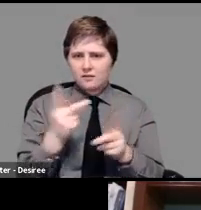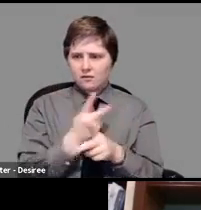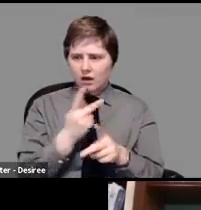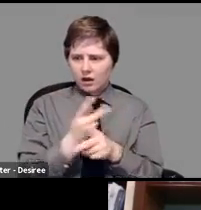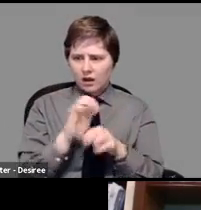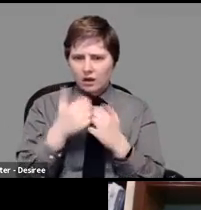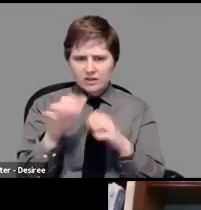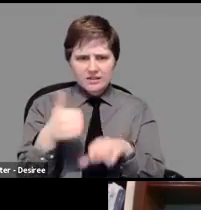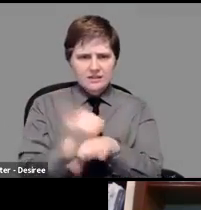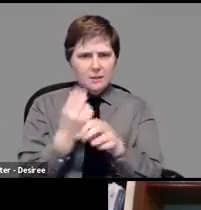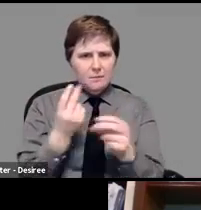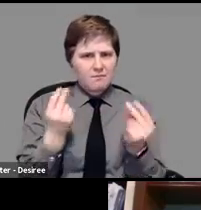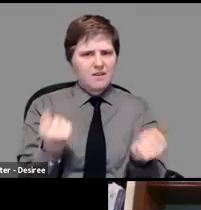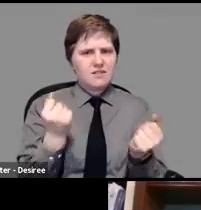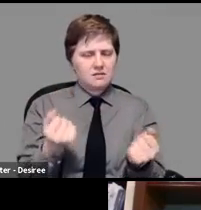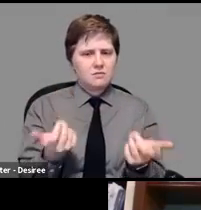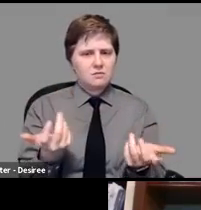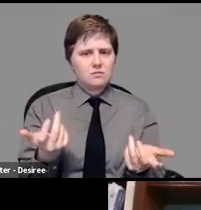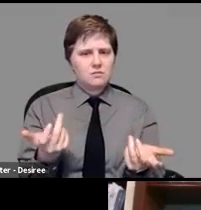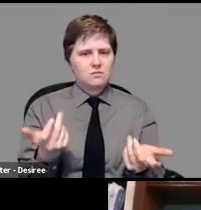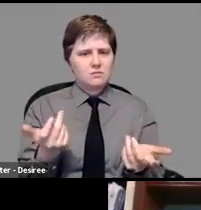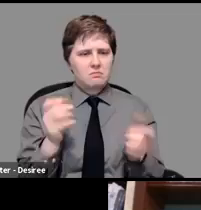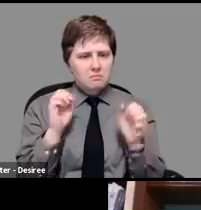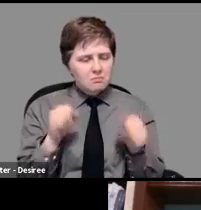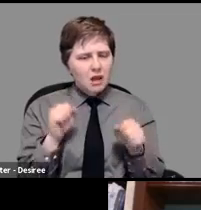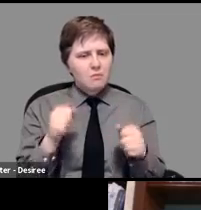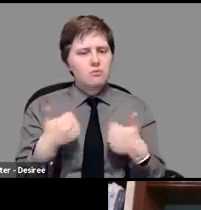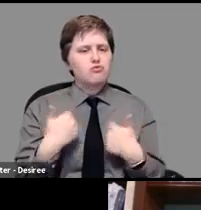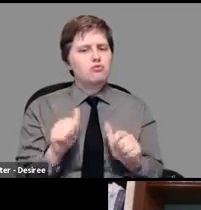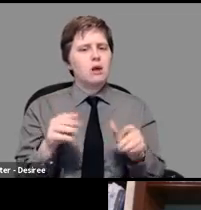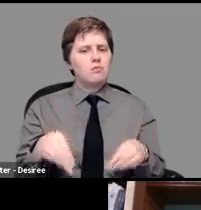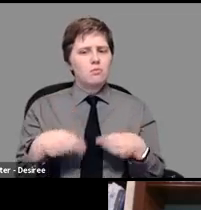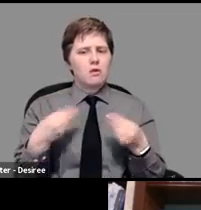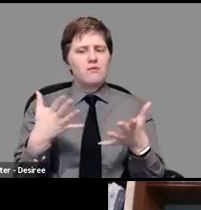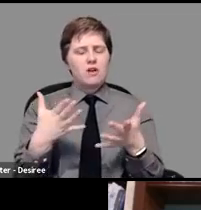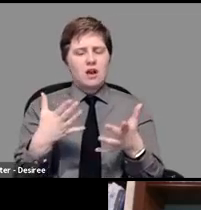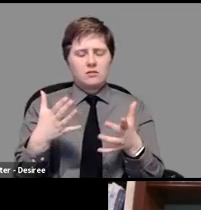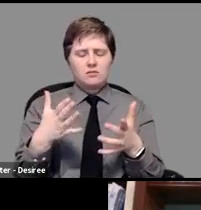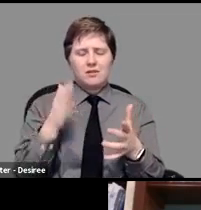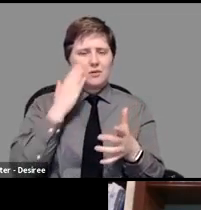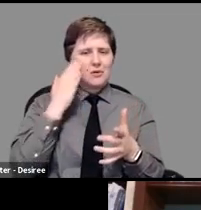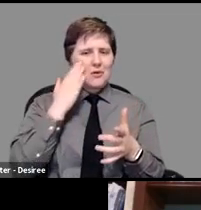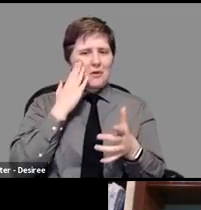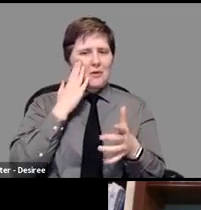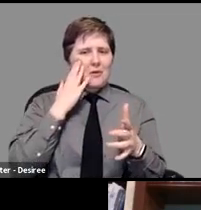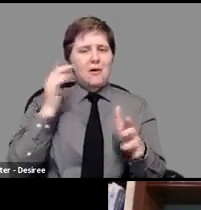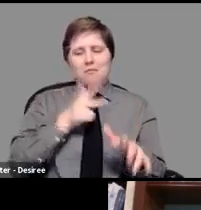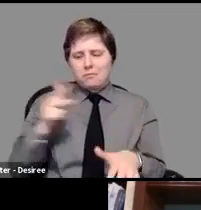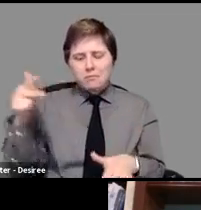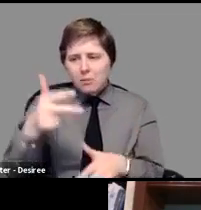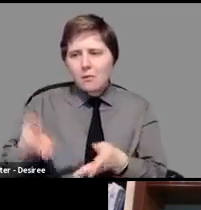get one real quick to be able to provide curbside service and et cetera.